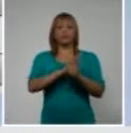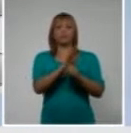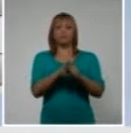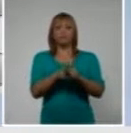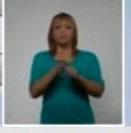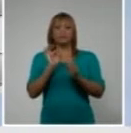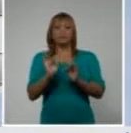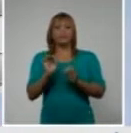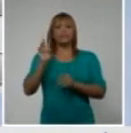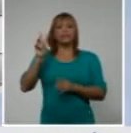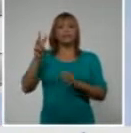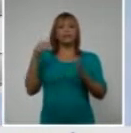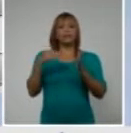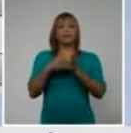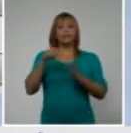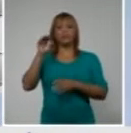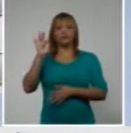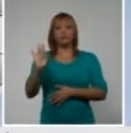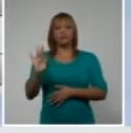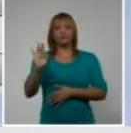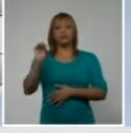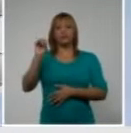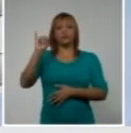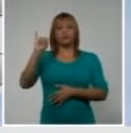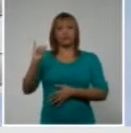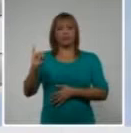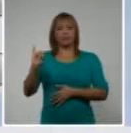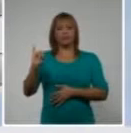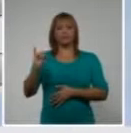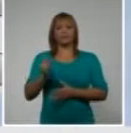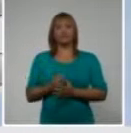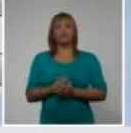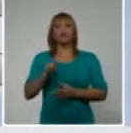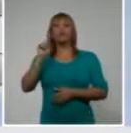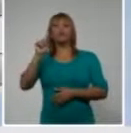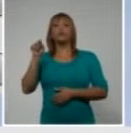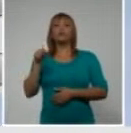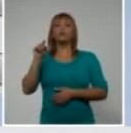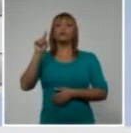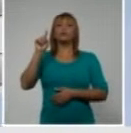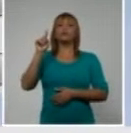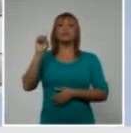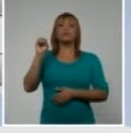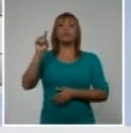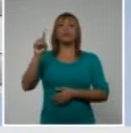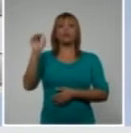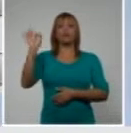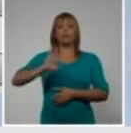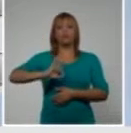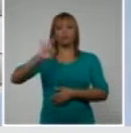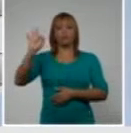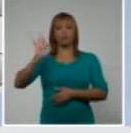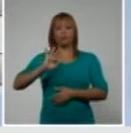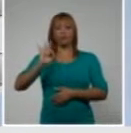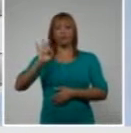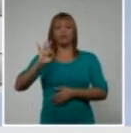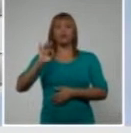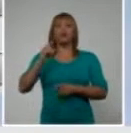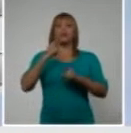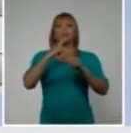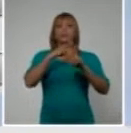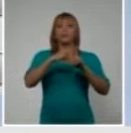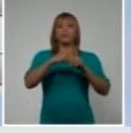complexity. Havana province, with the highest figure, processed 3,181 samples.